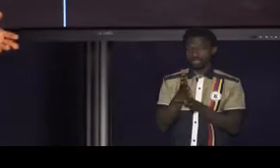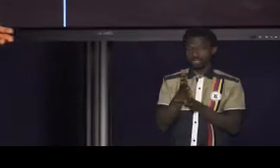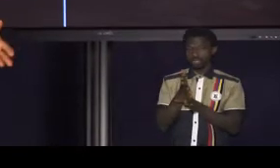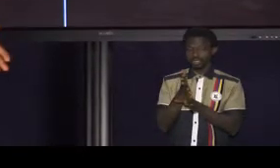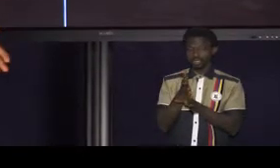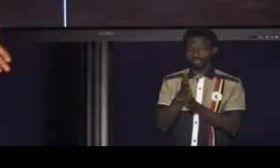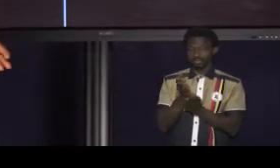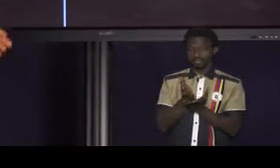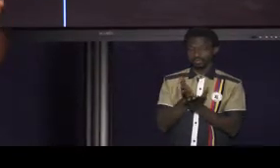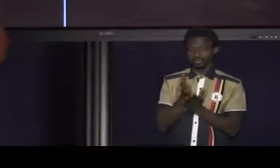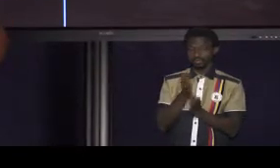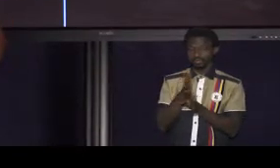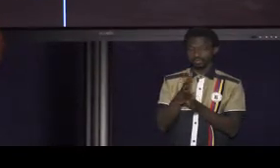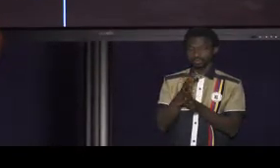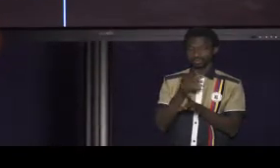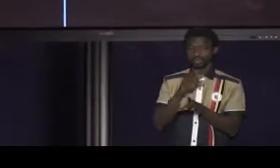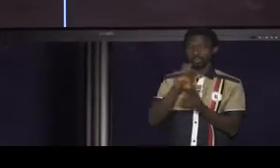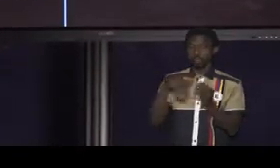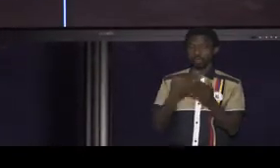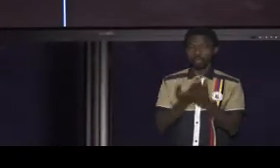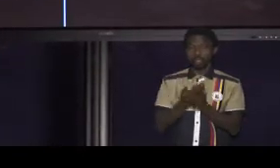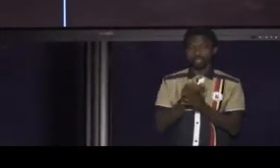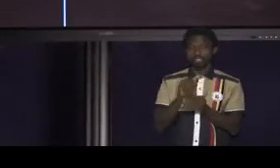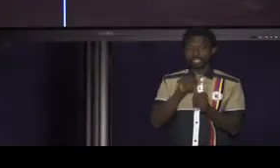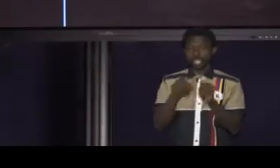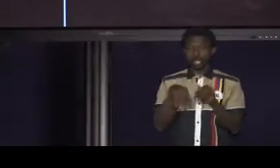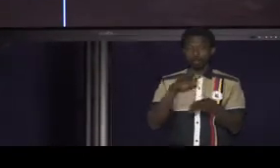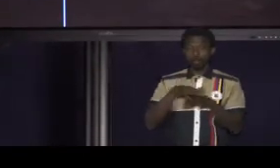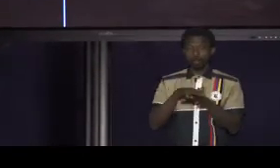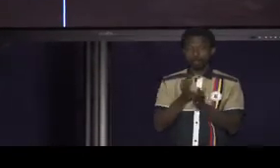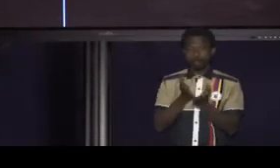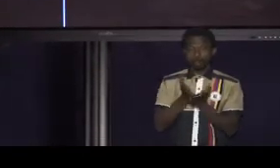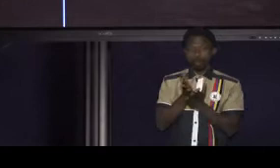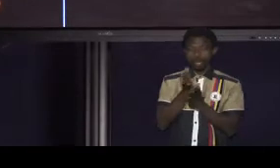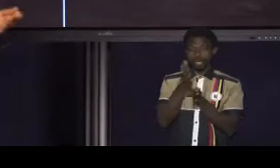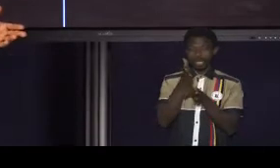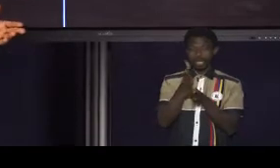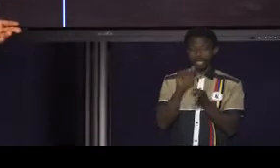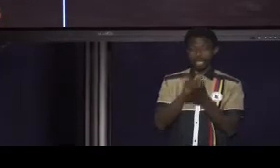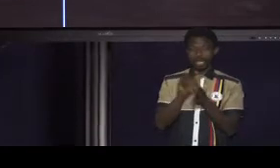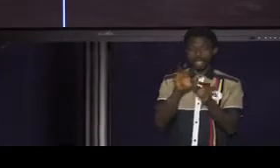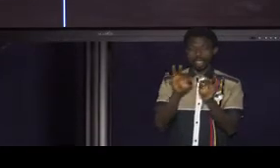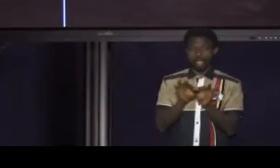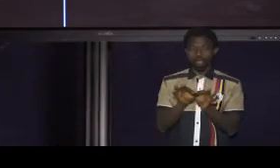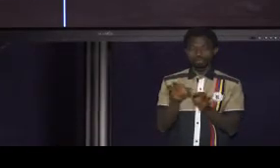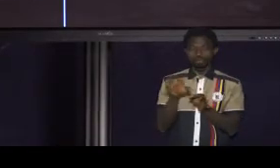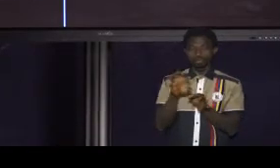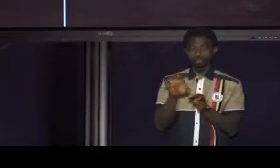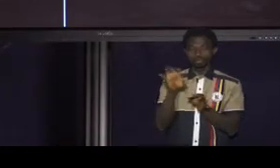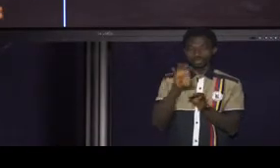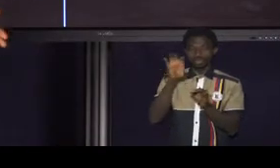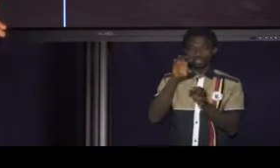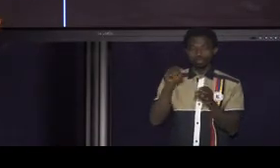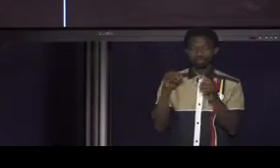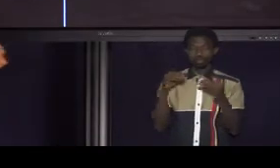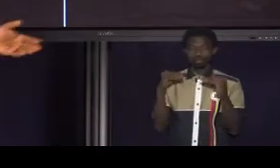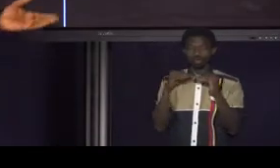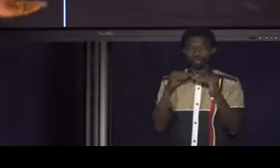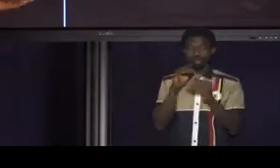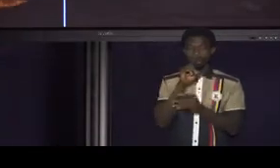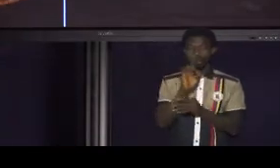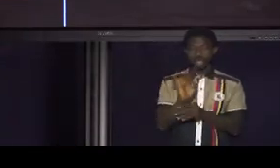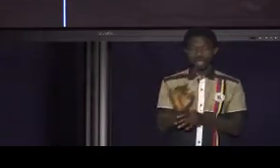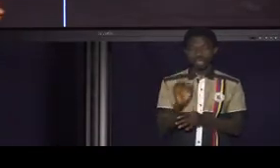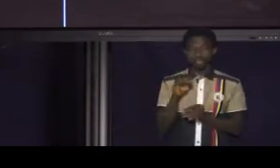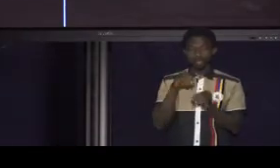from our work on angles? All the angles on a straight line that form a semicircle equals 180 exactly.